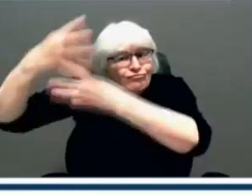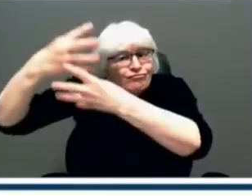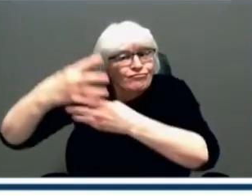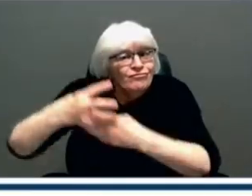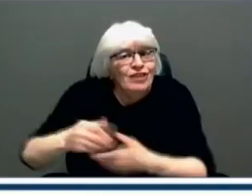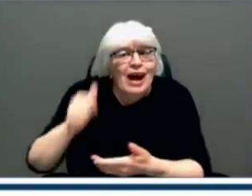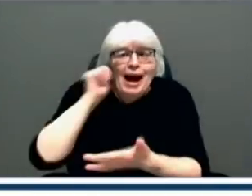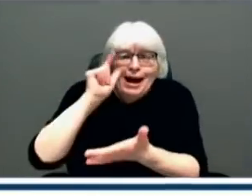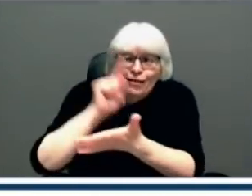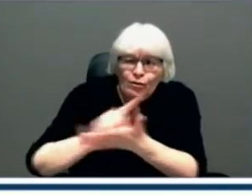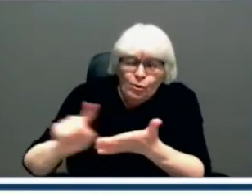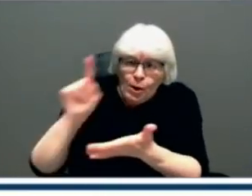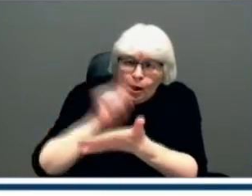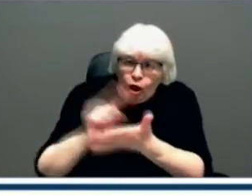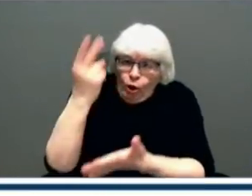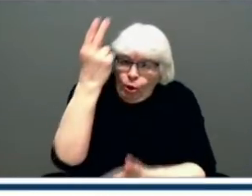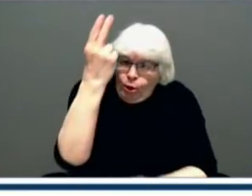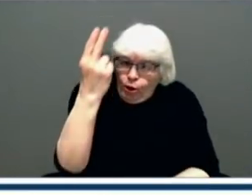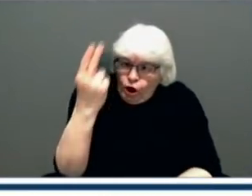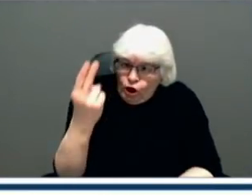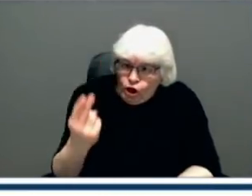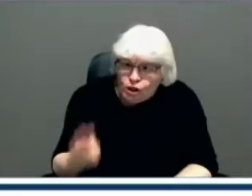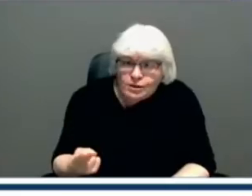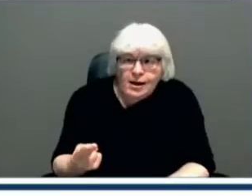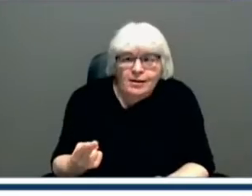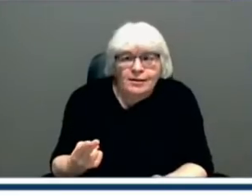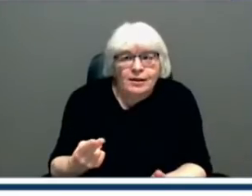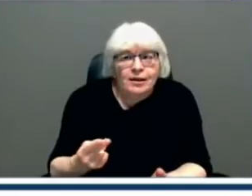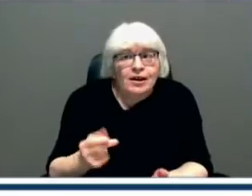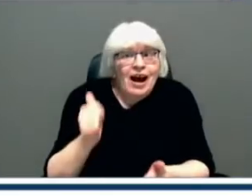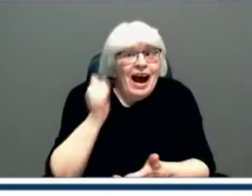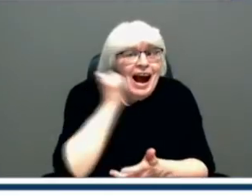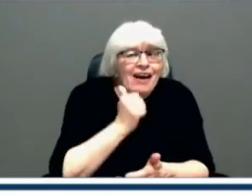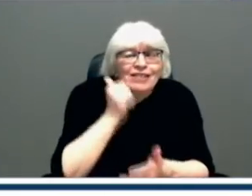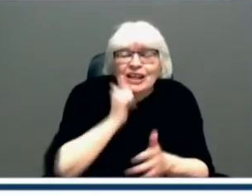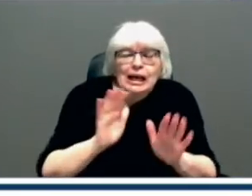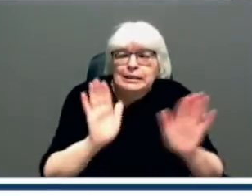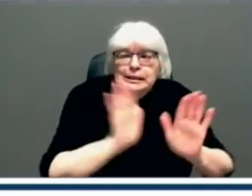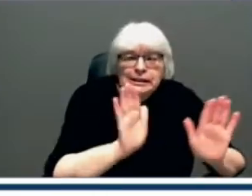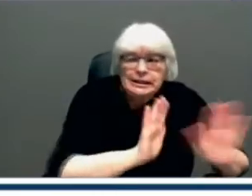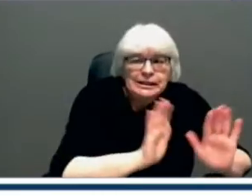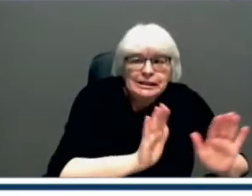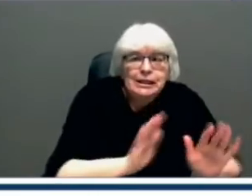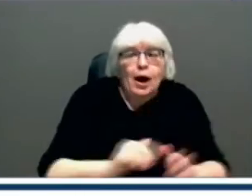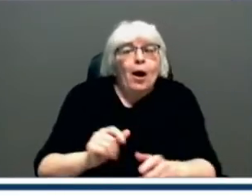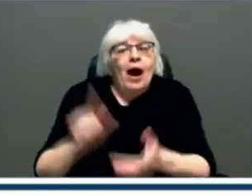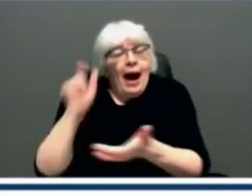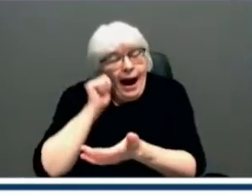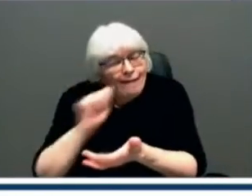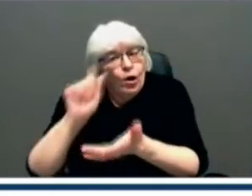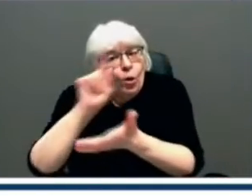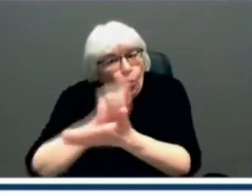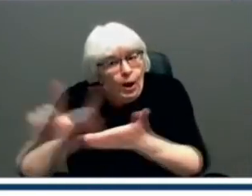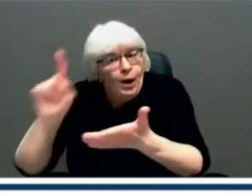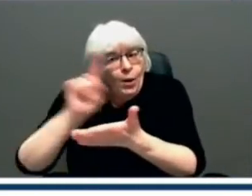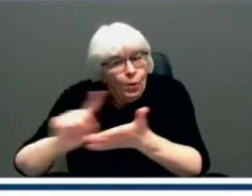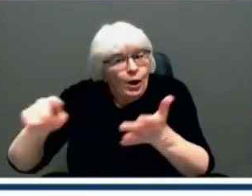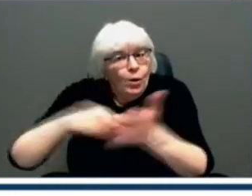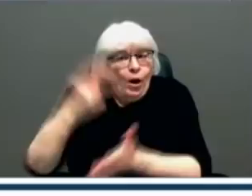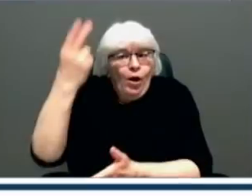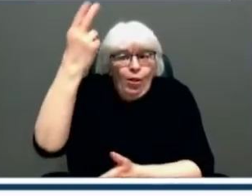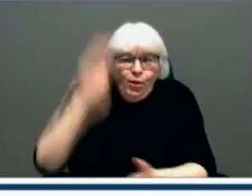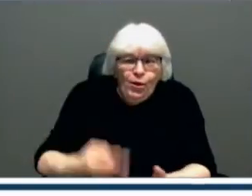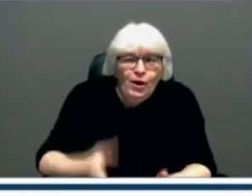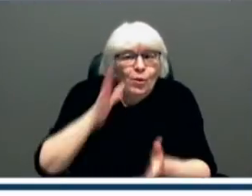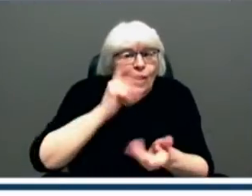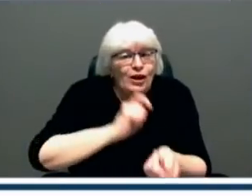Going from daily reporting to weekly reporting is a big and necessary shift, especially after 2 years. So to